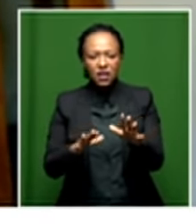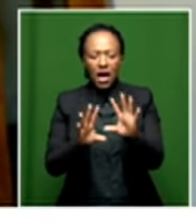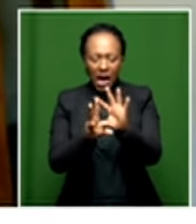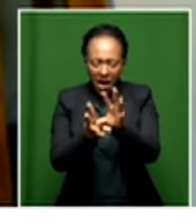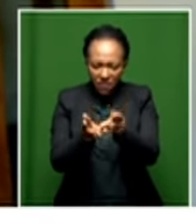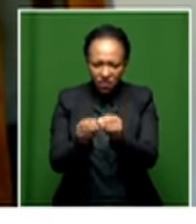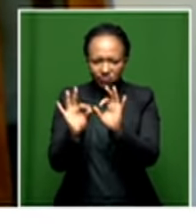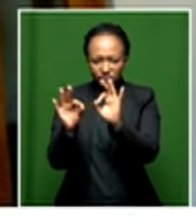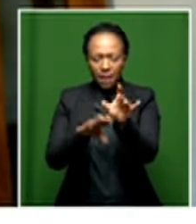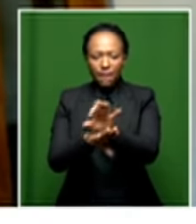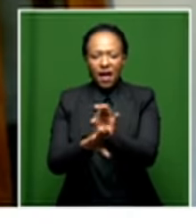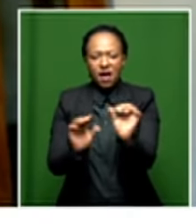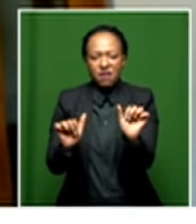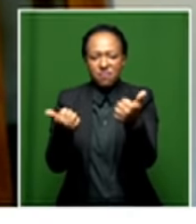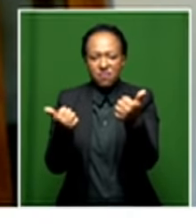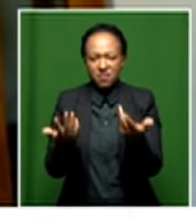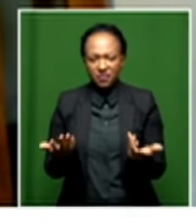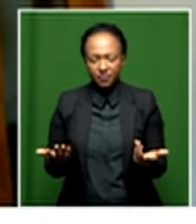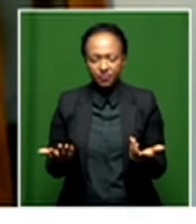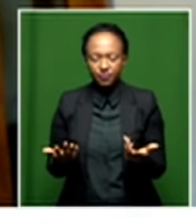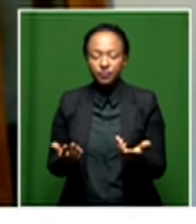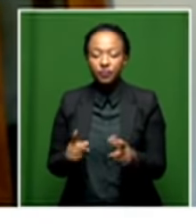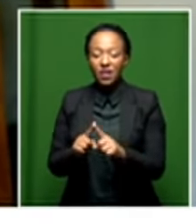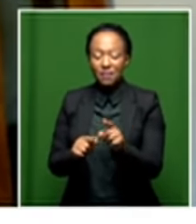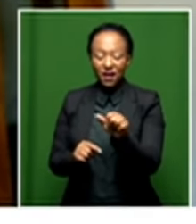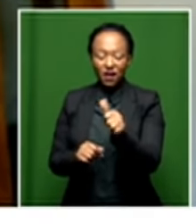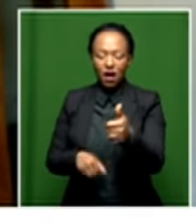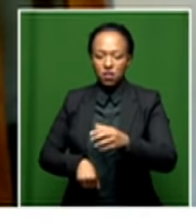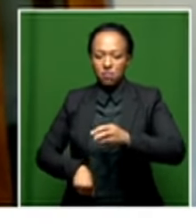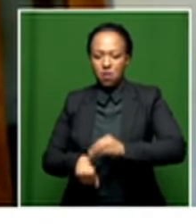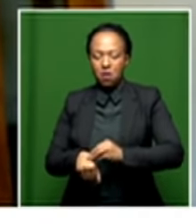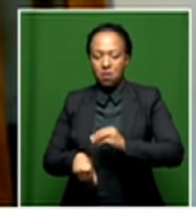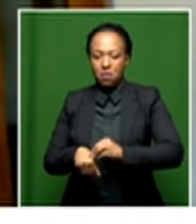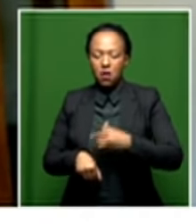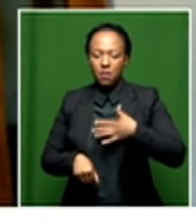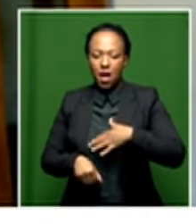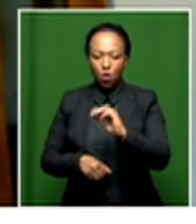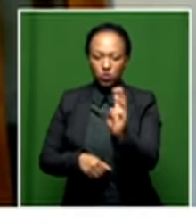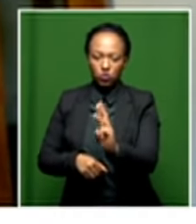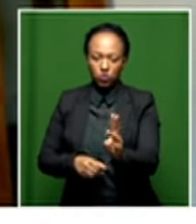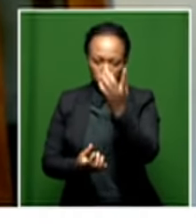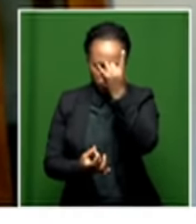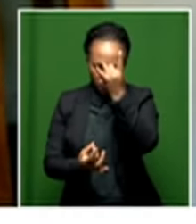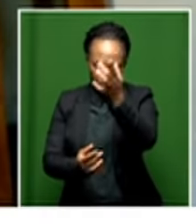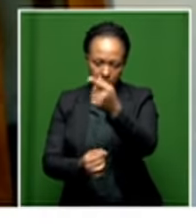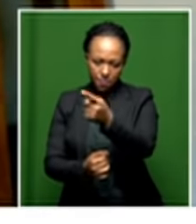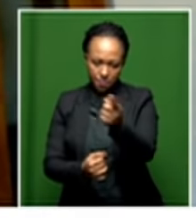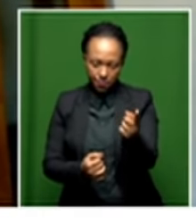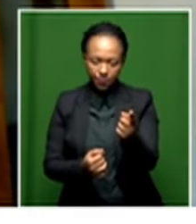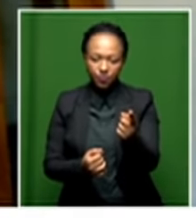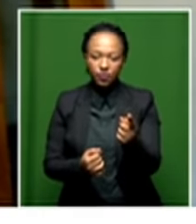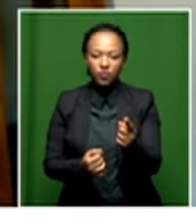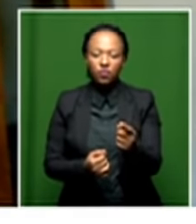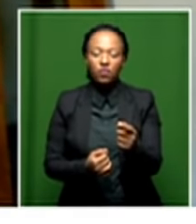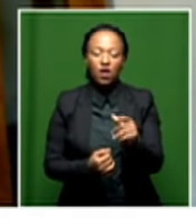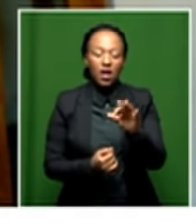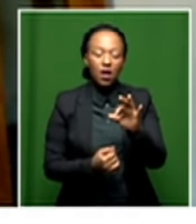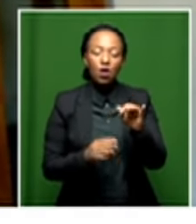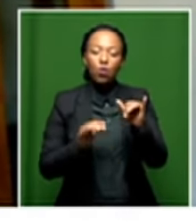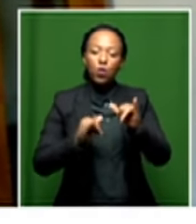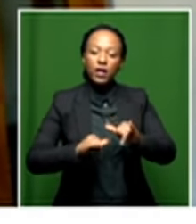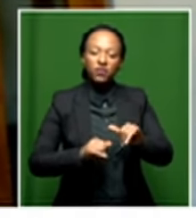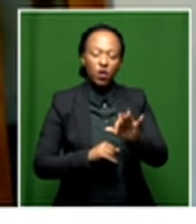order. But there's another problem that I need to make people aware of. We're still waiting for FDA